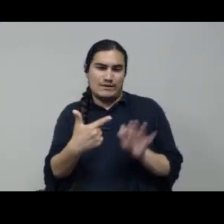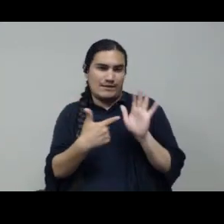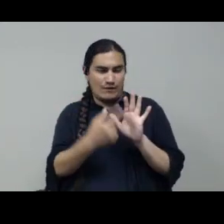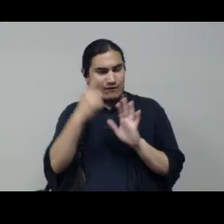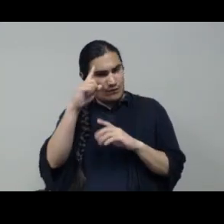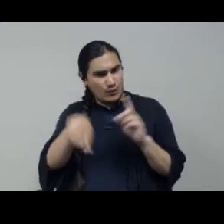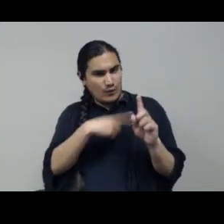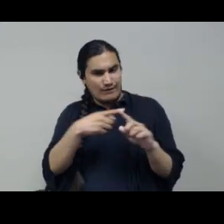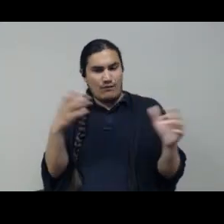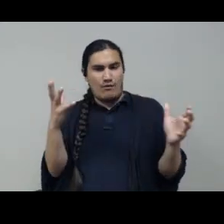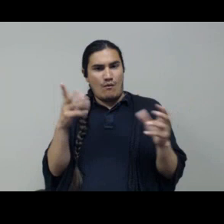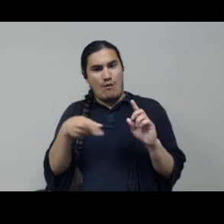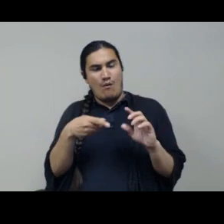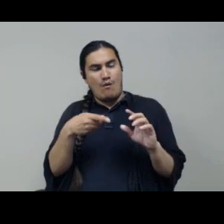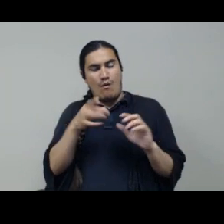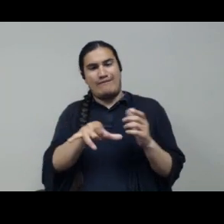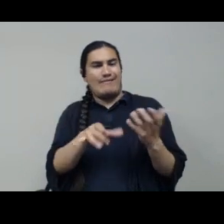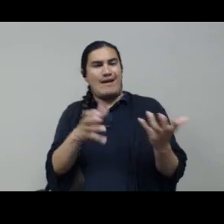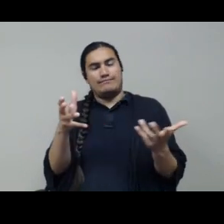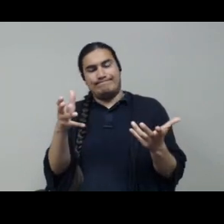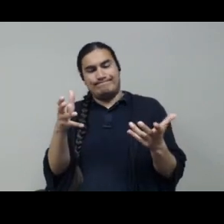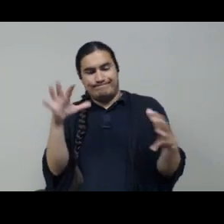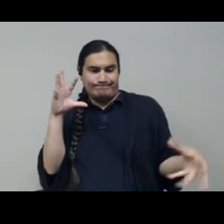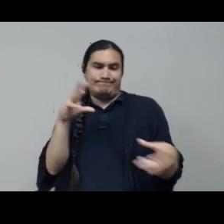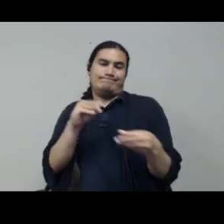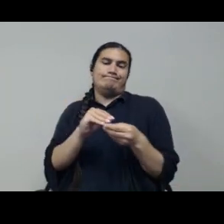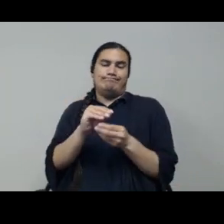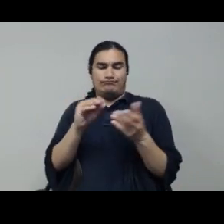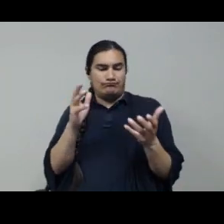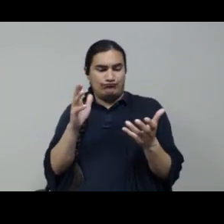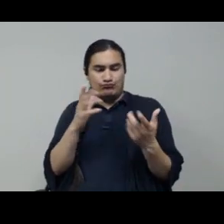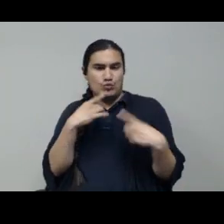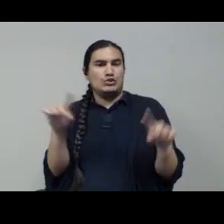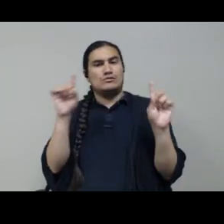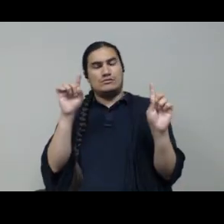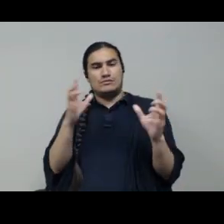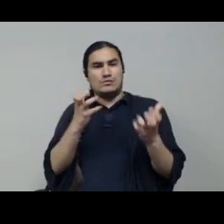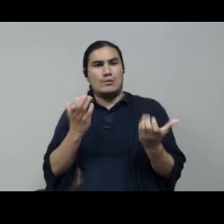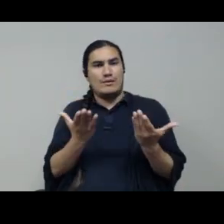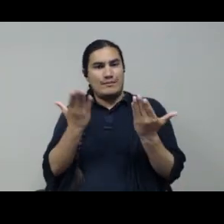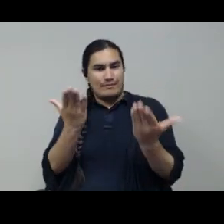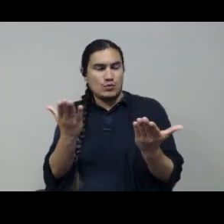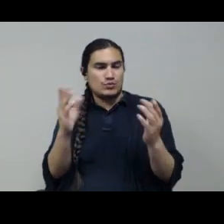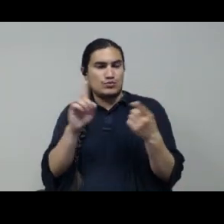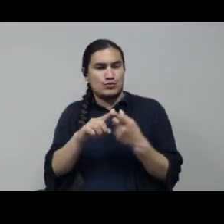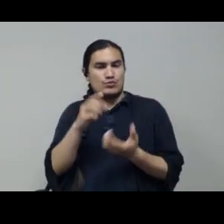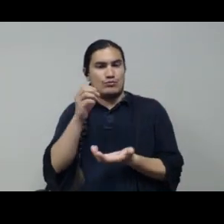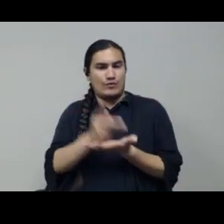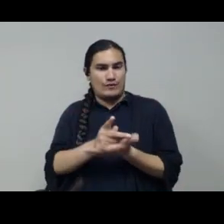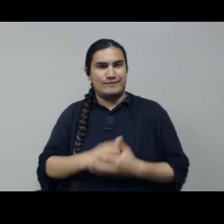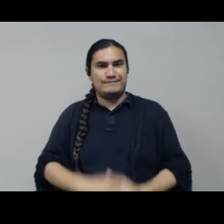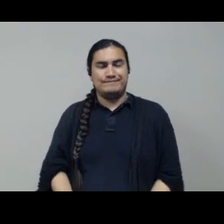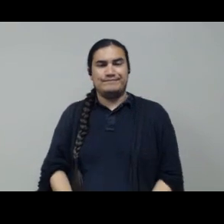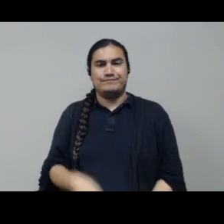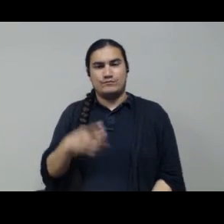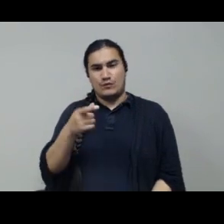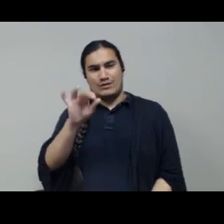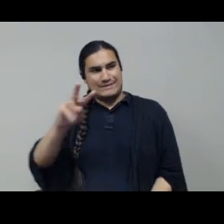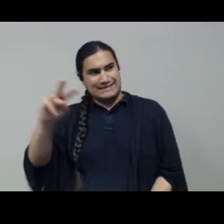it all comes together and works. And with that, I wanted to make a motion to approve. Grisby seconds.